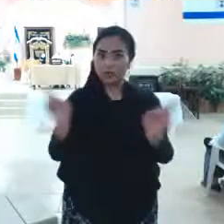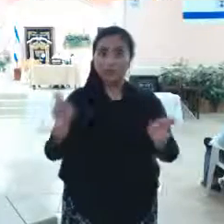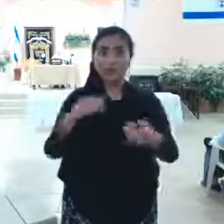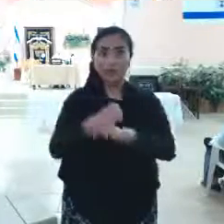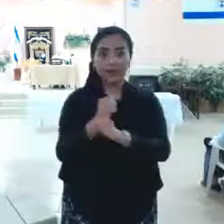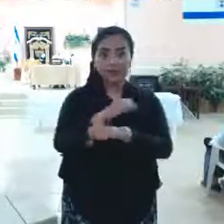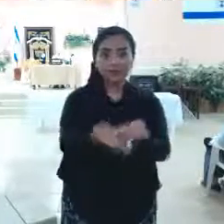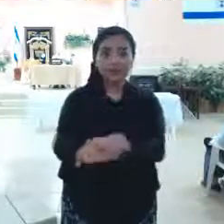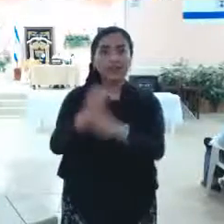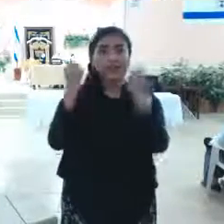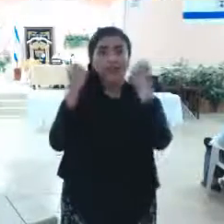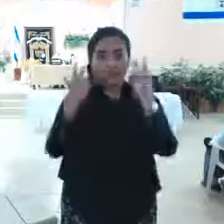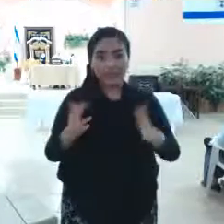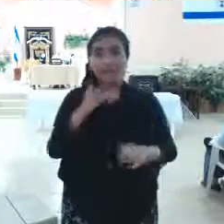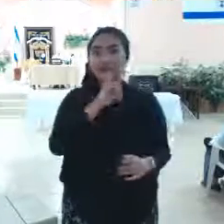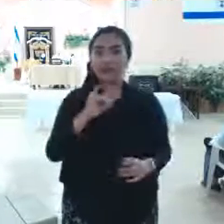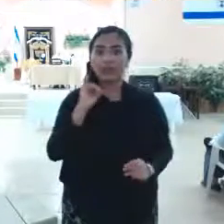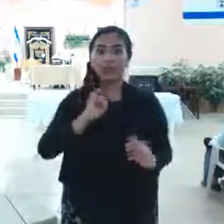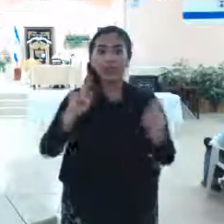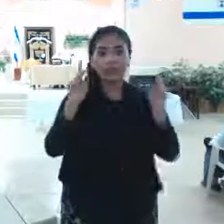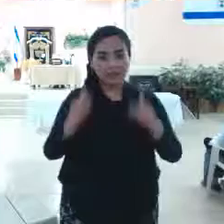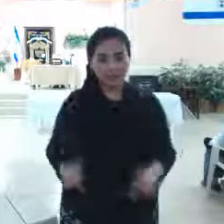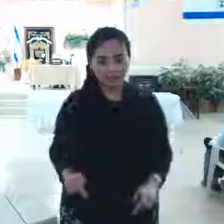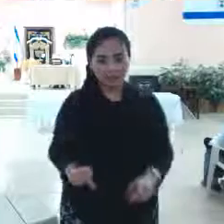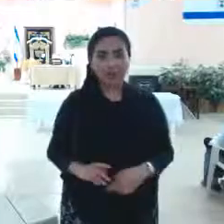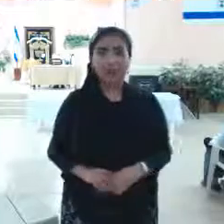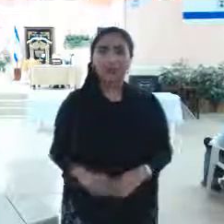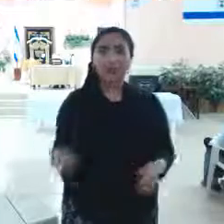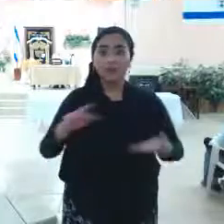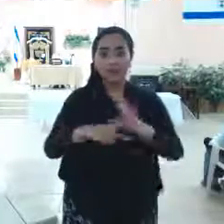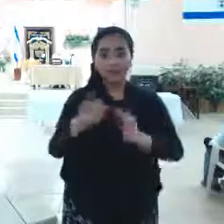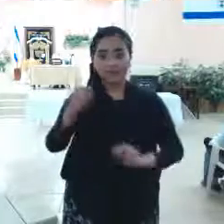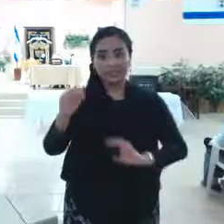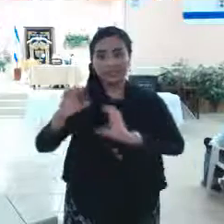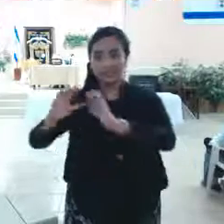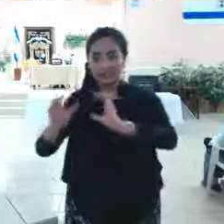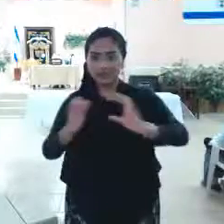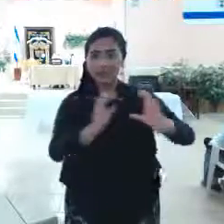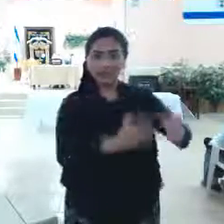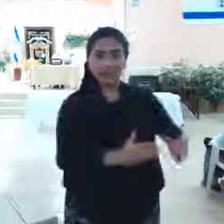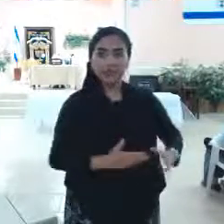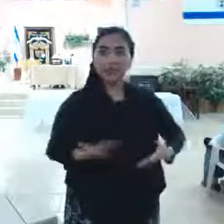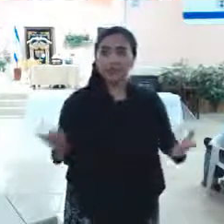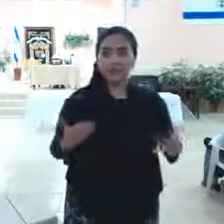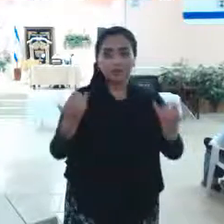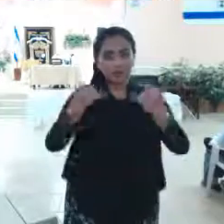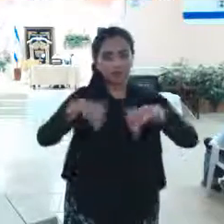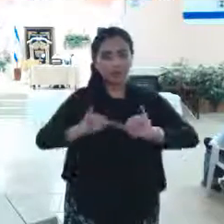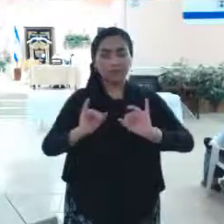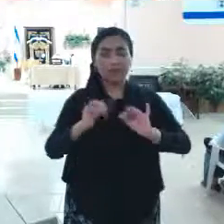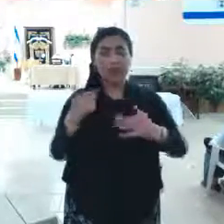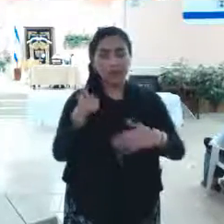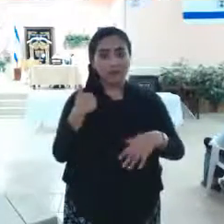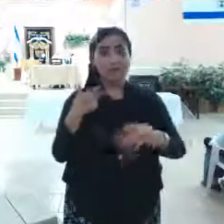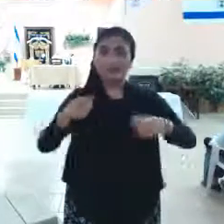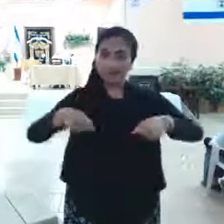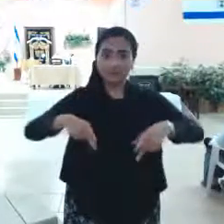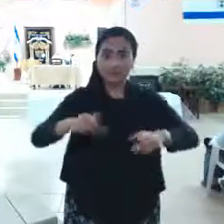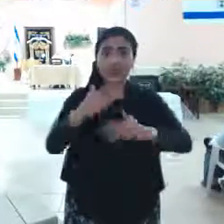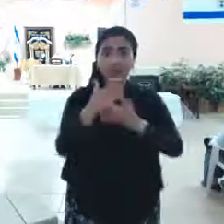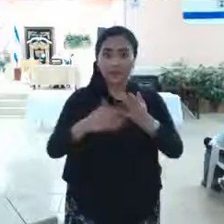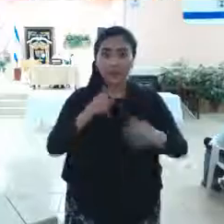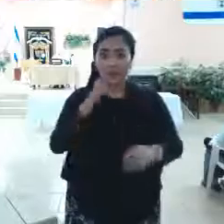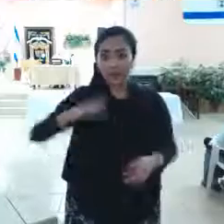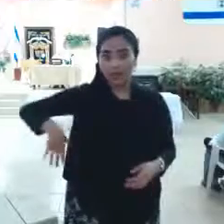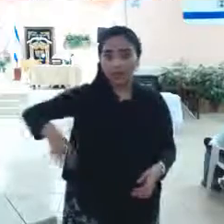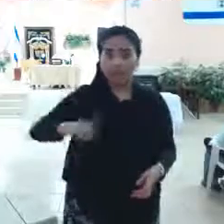made slaves to some Israelites of the 10 tribes. So here there was still the opportunity